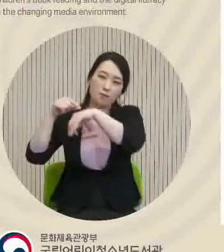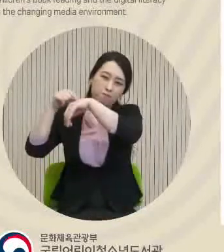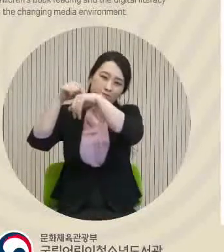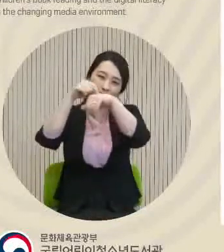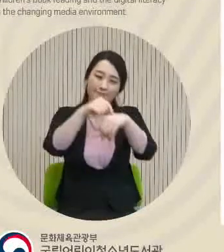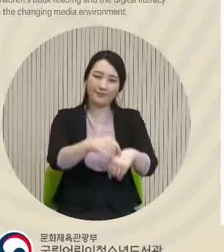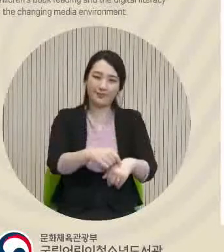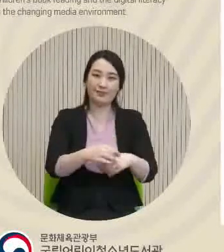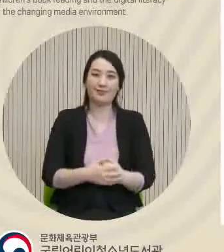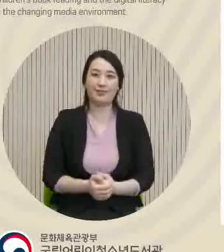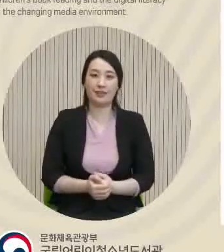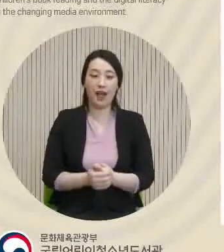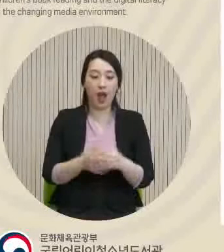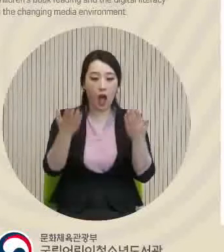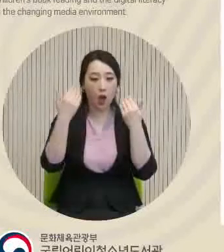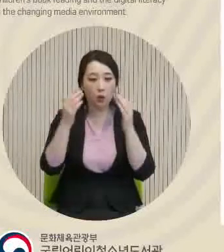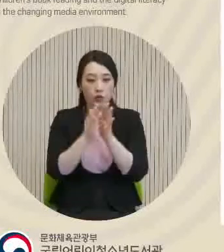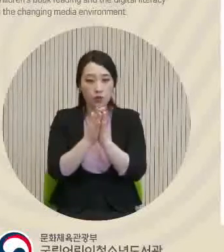And